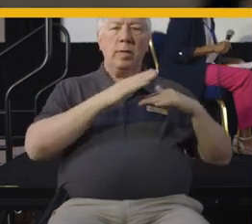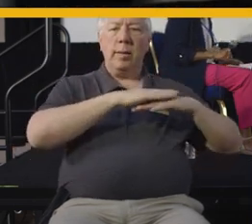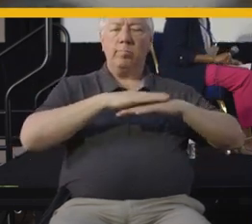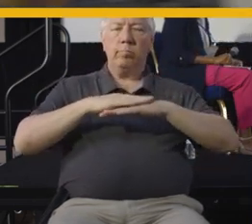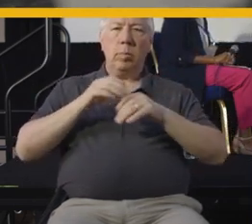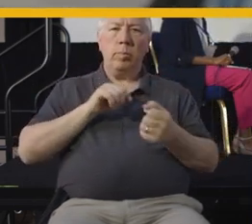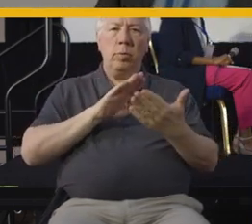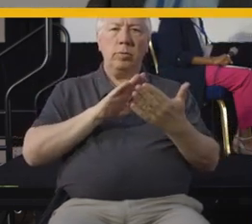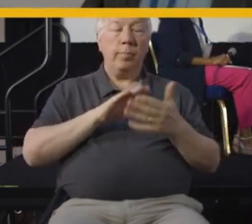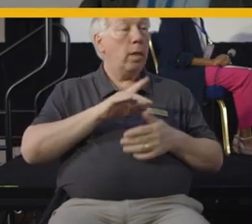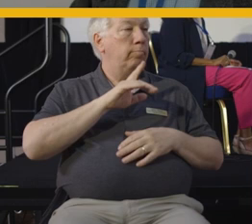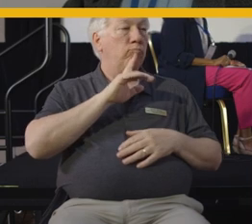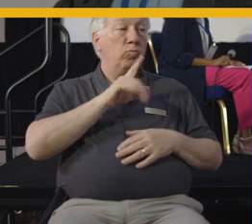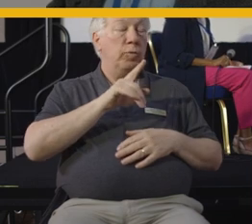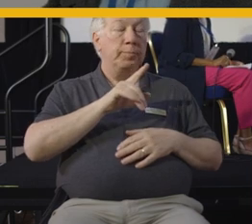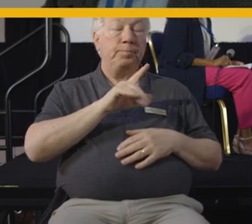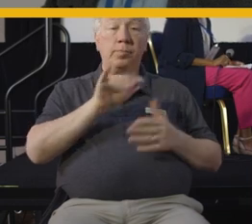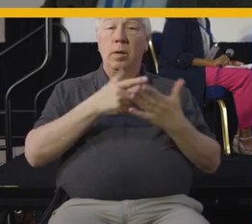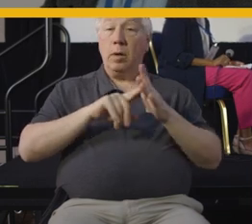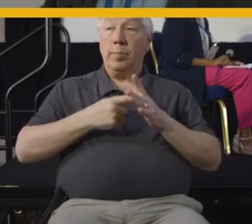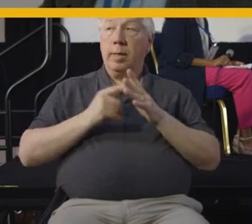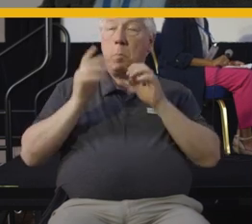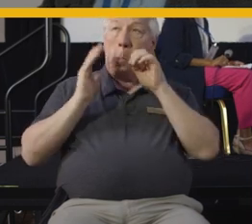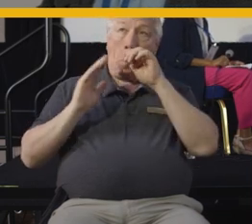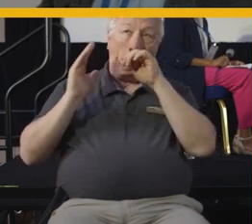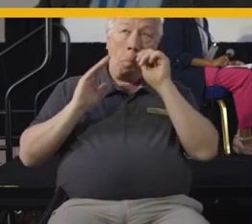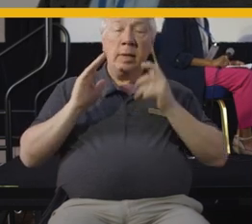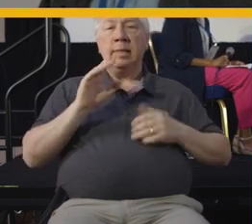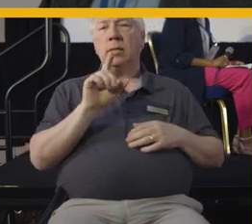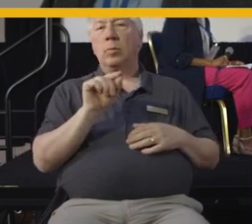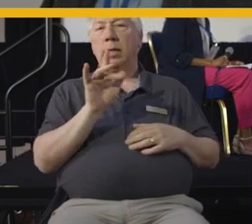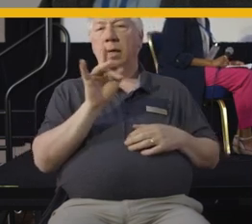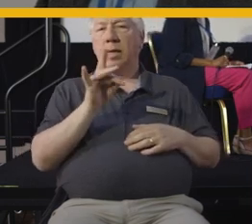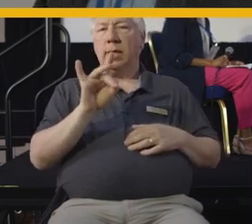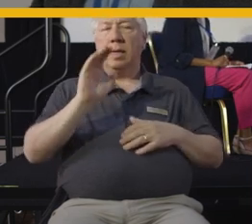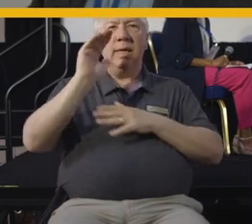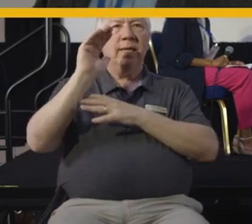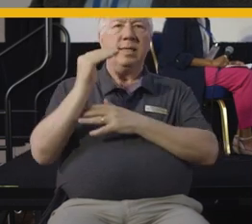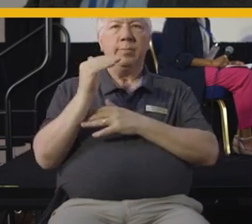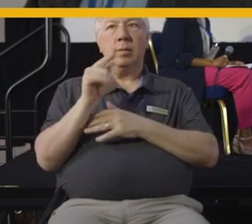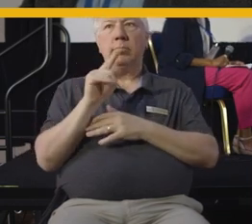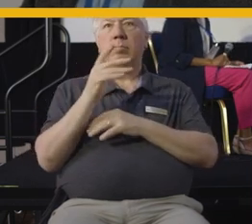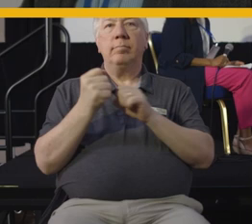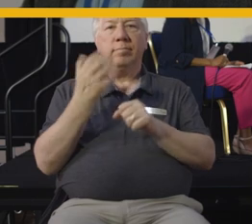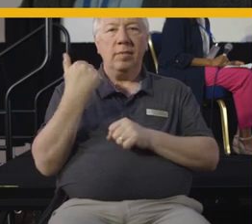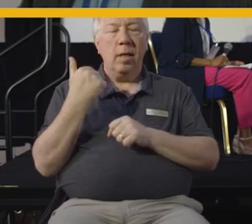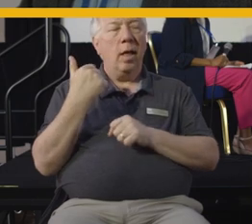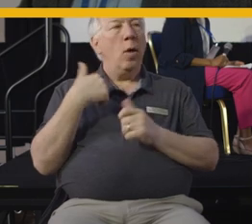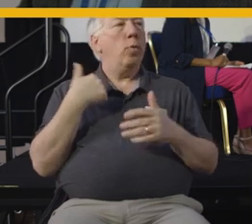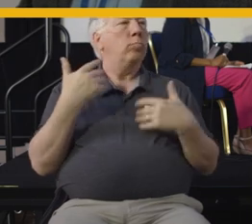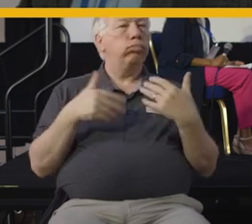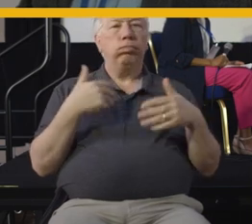approach? Absolutely. Well, this all began back in 2018, which seems like a century ago. We were